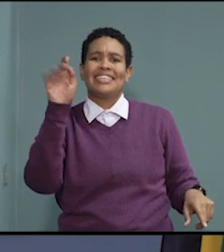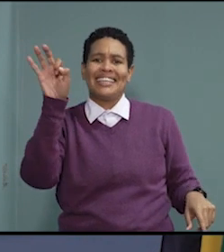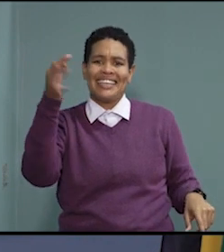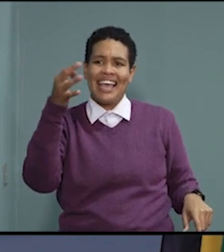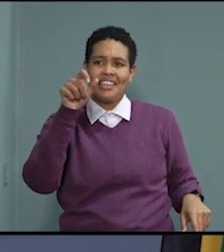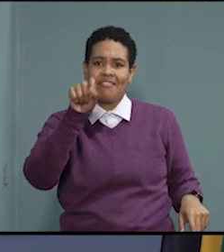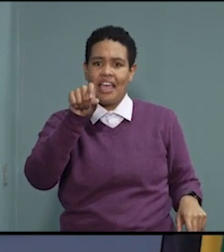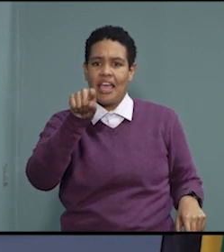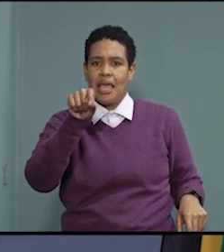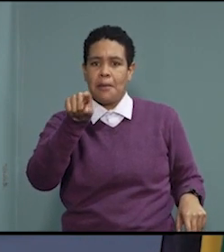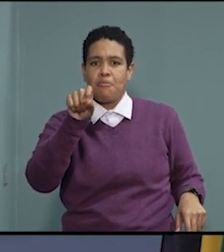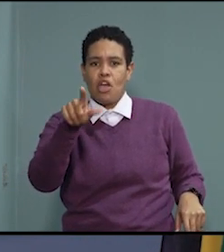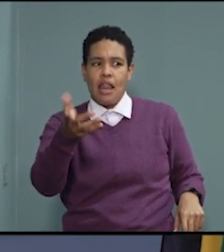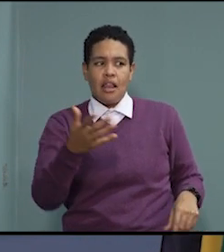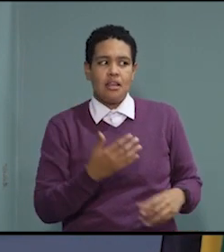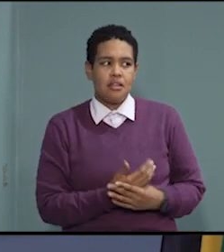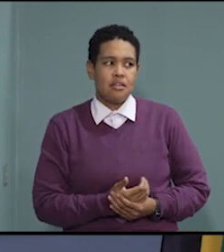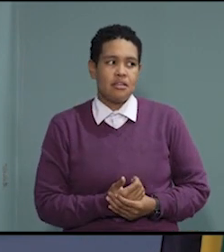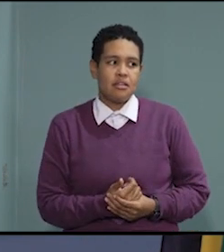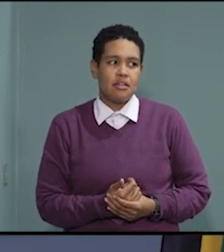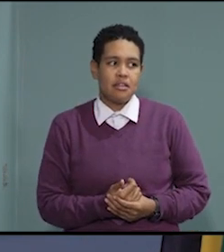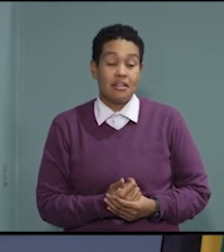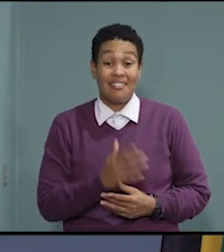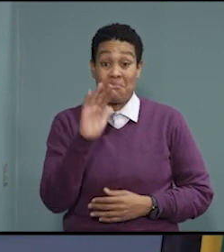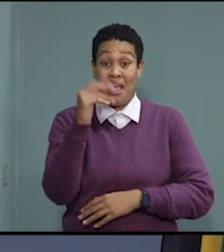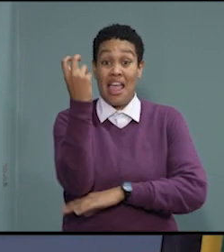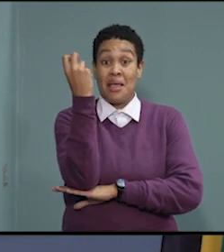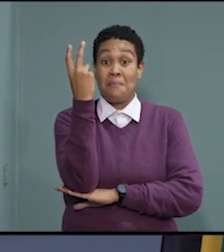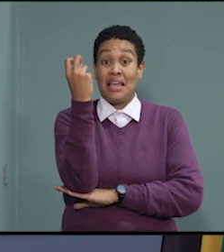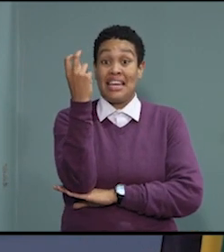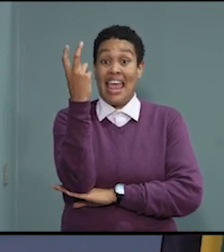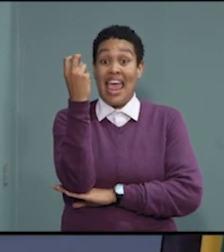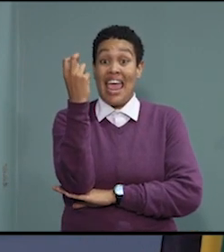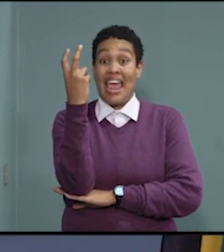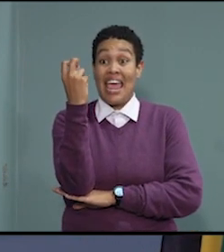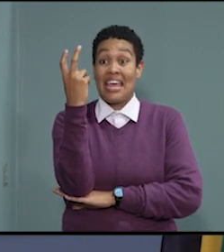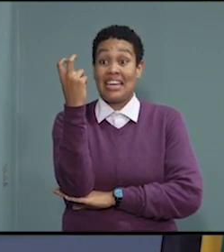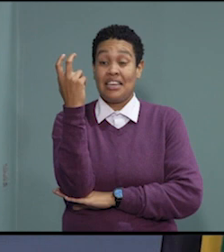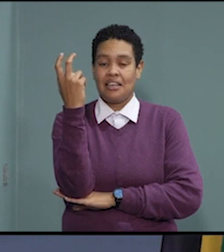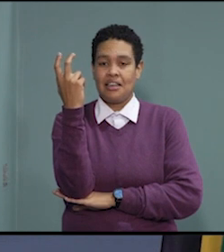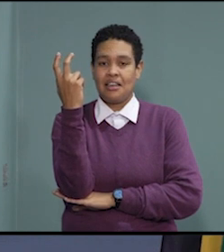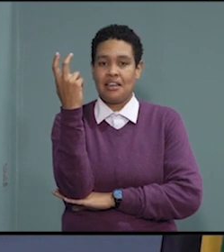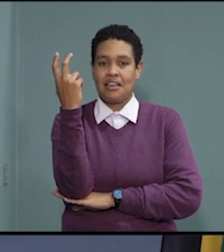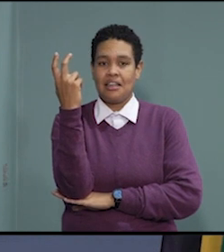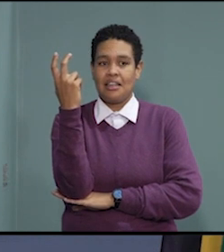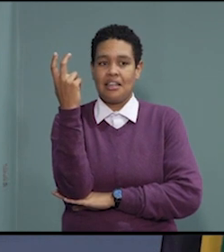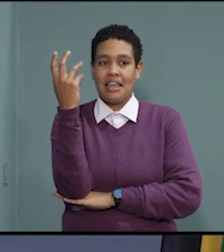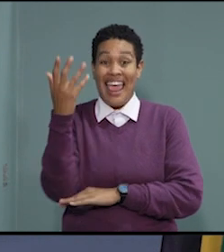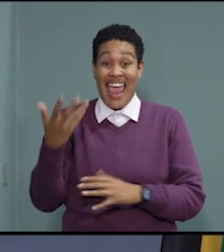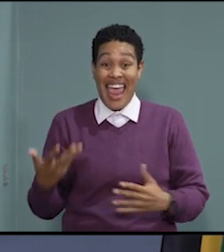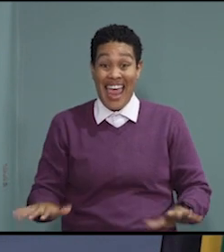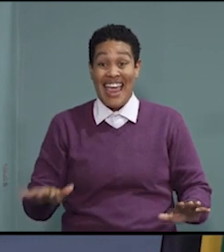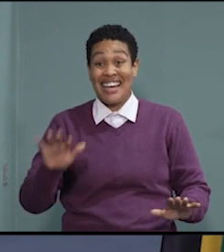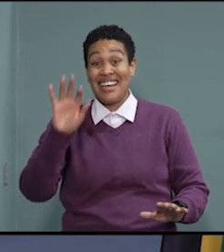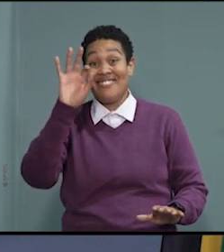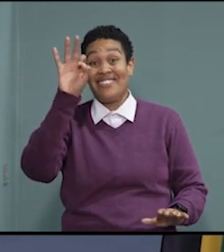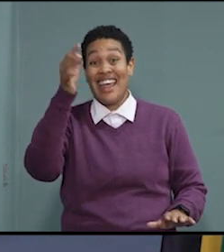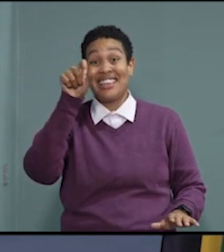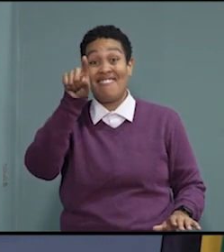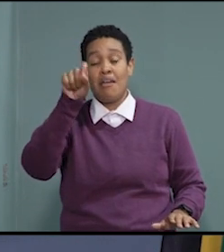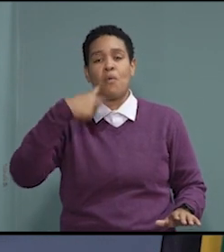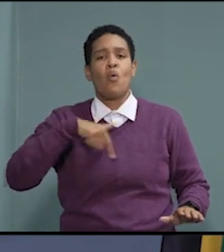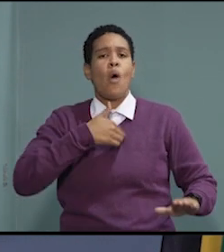April, and by midnight at the end of the 9th of April, we had